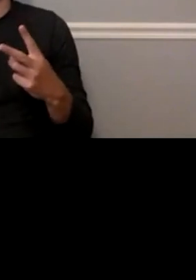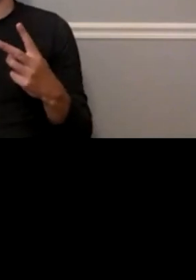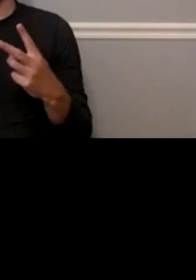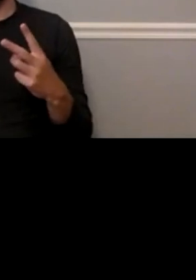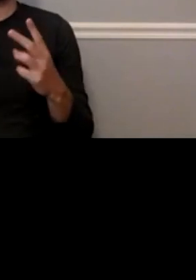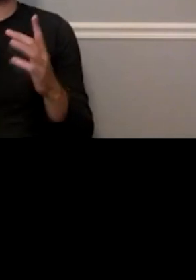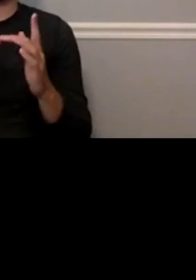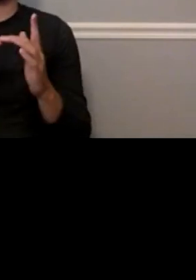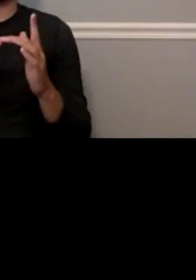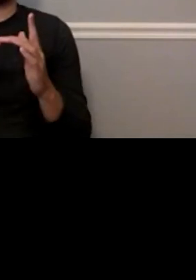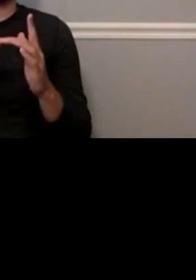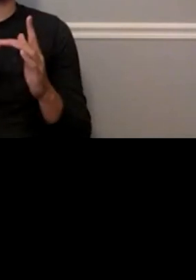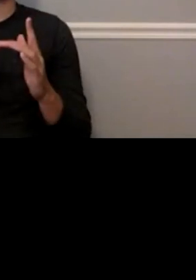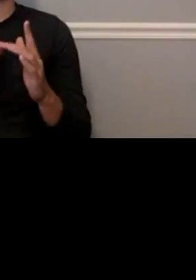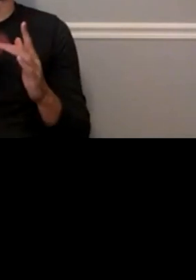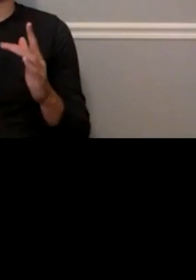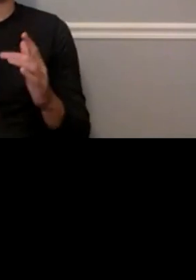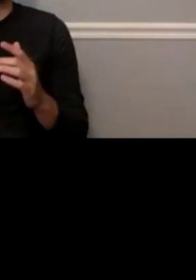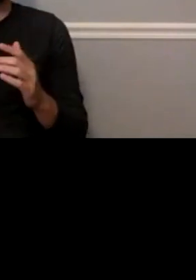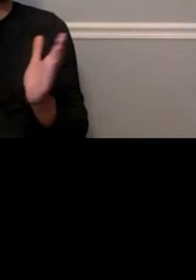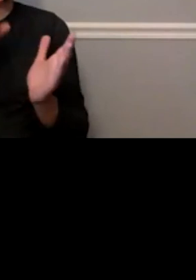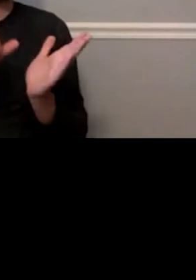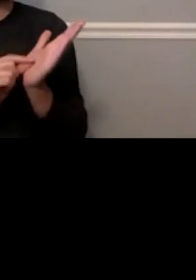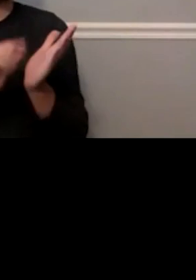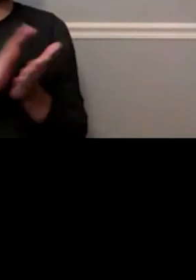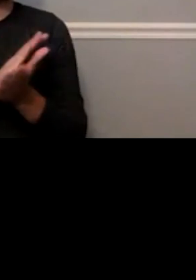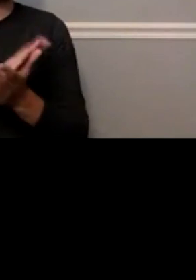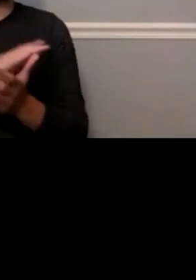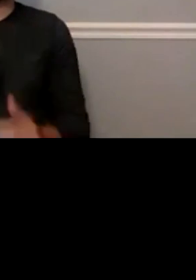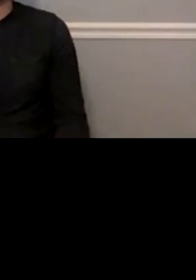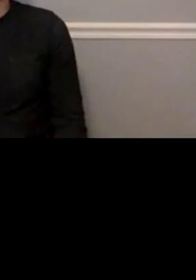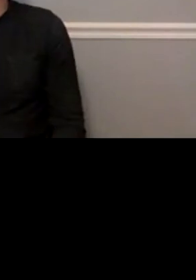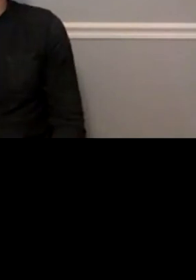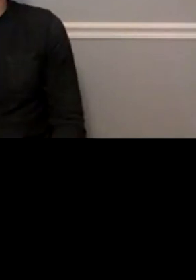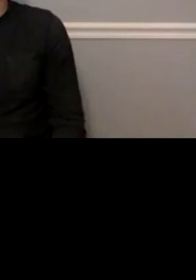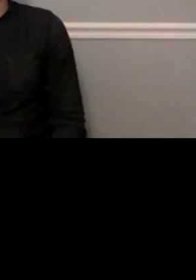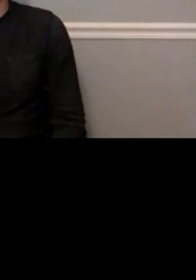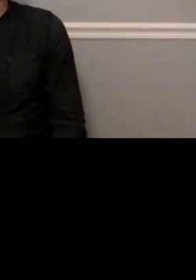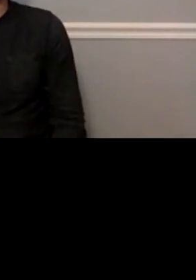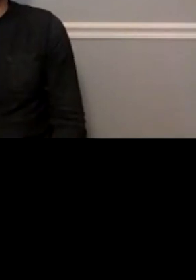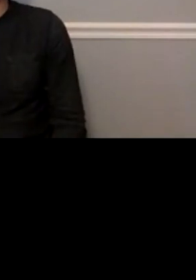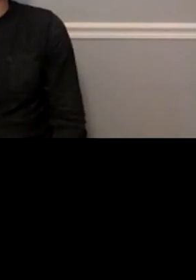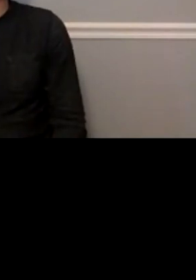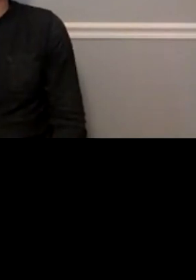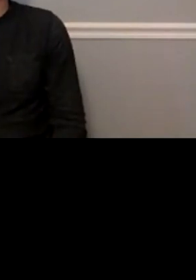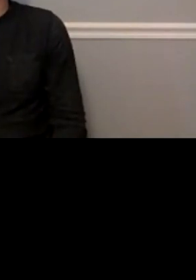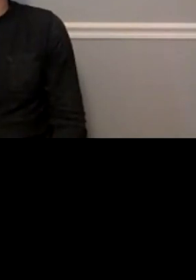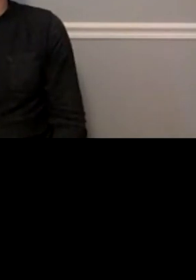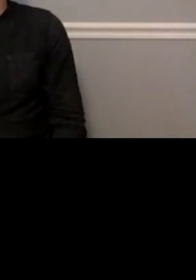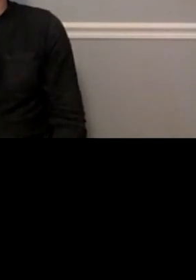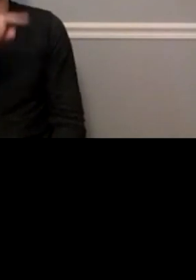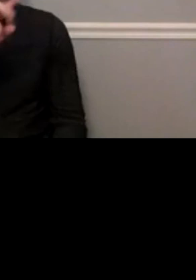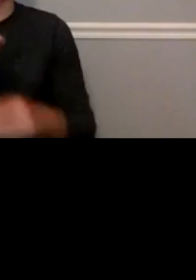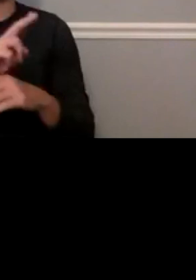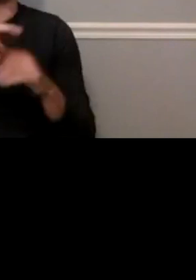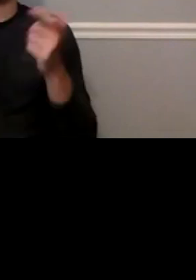and there's actually a recent paper by Torwager showing that they use these large scale